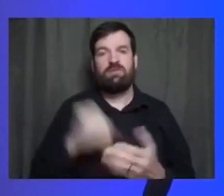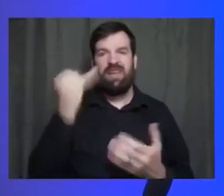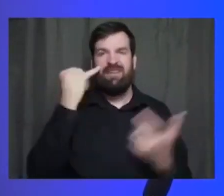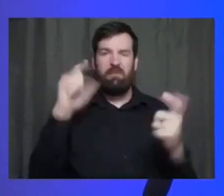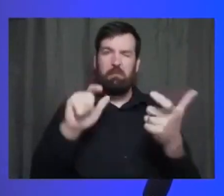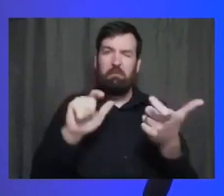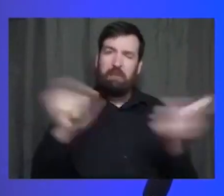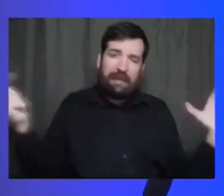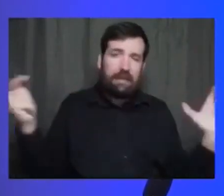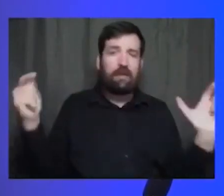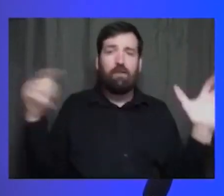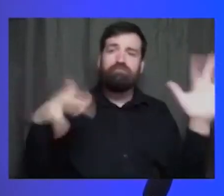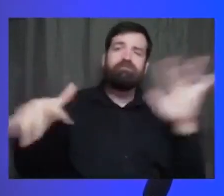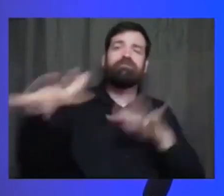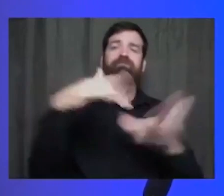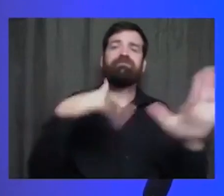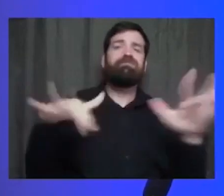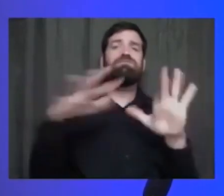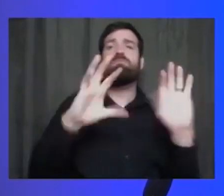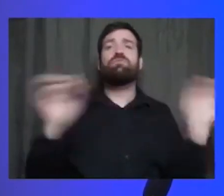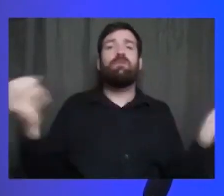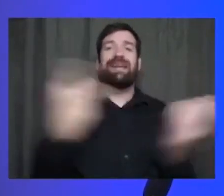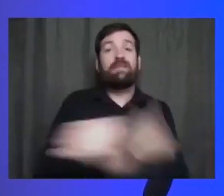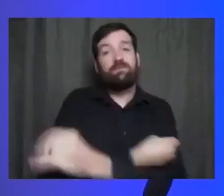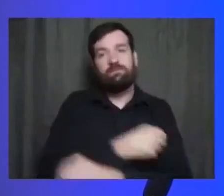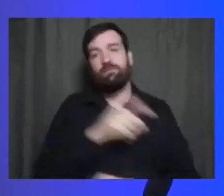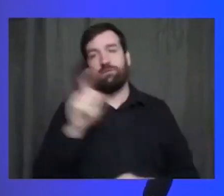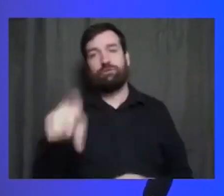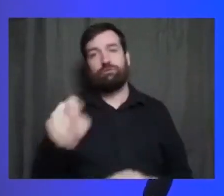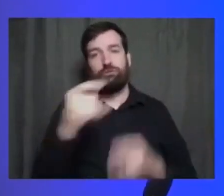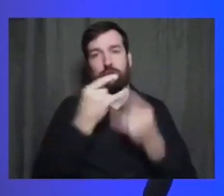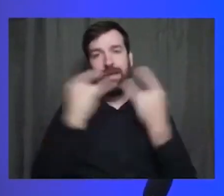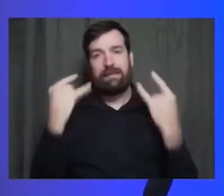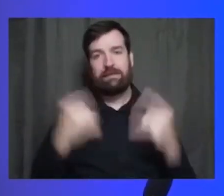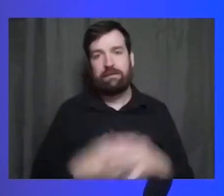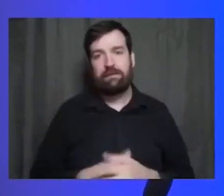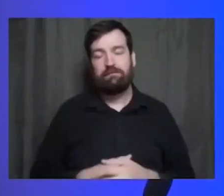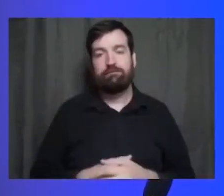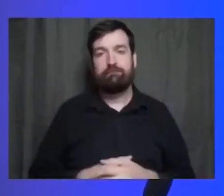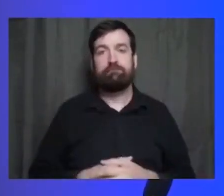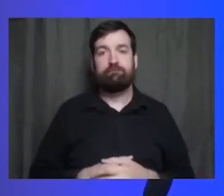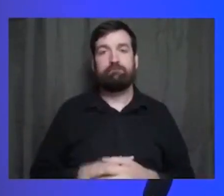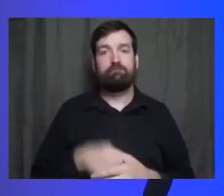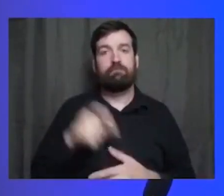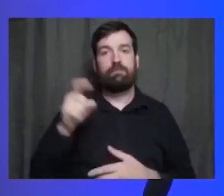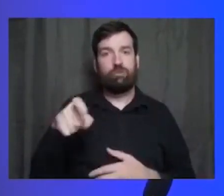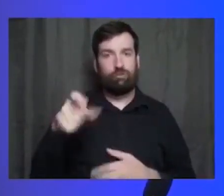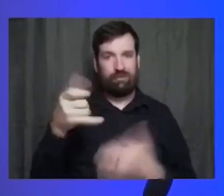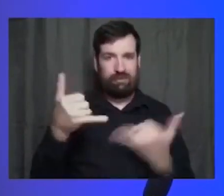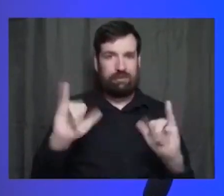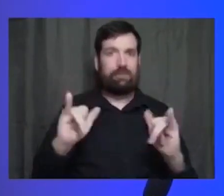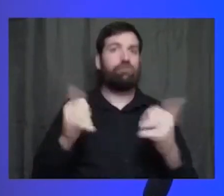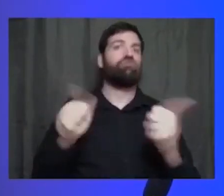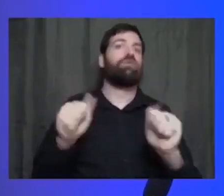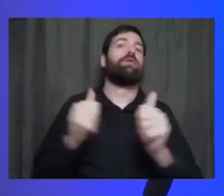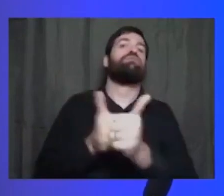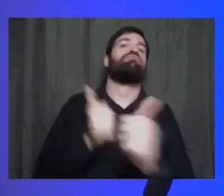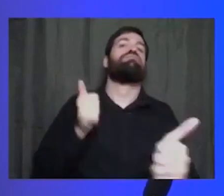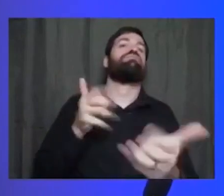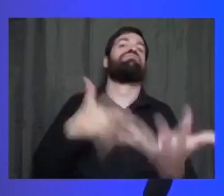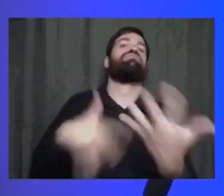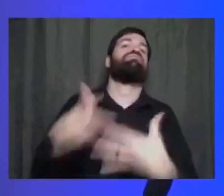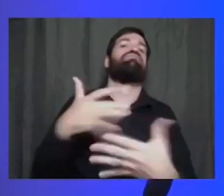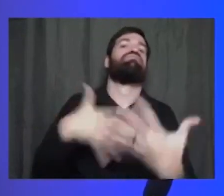you're unvaccinated, you should still be wearing a mask and you should still be taking precautions and trying to keep a bit of distance between